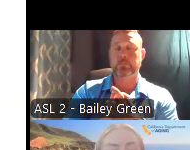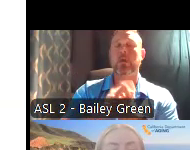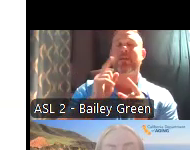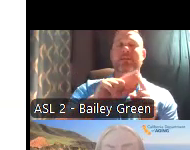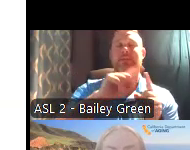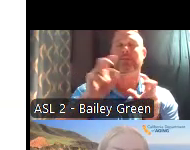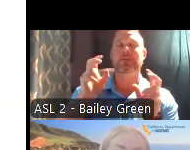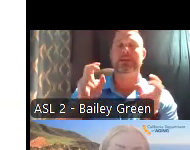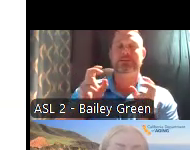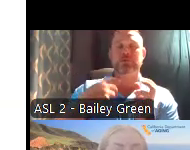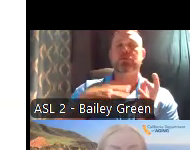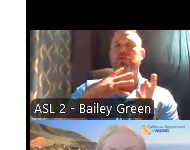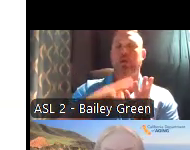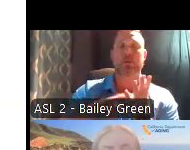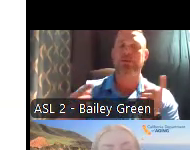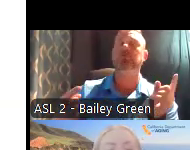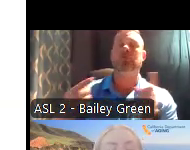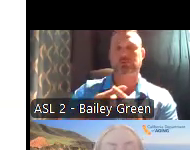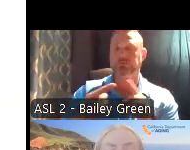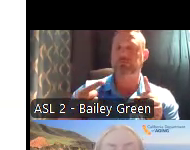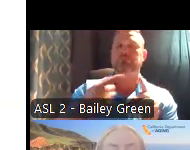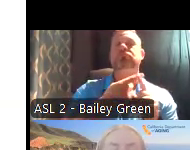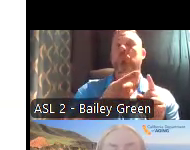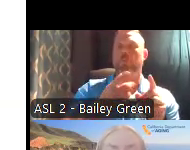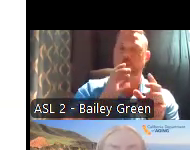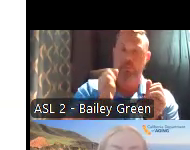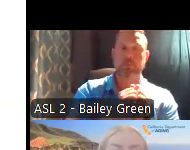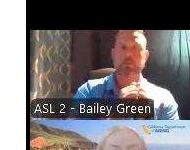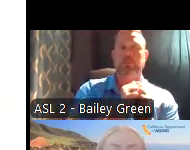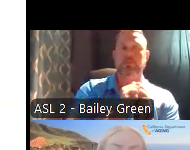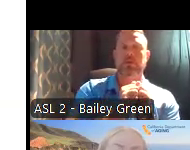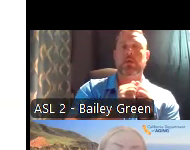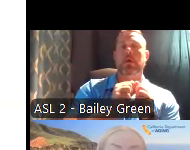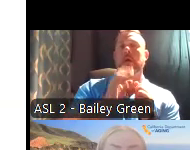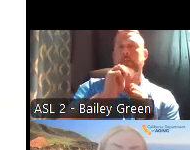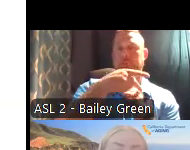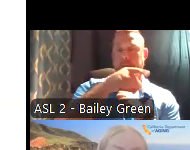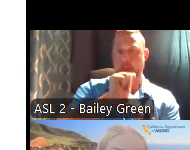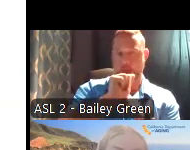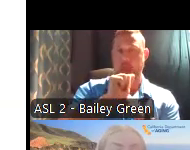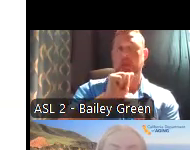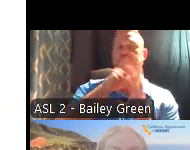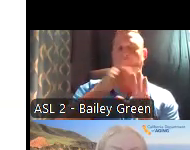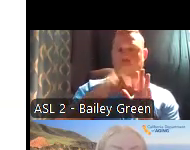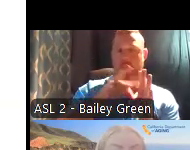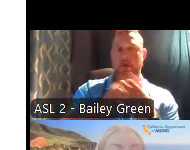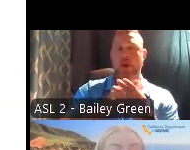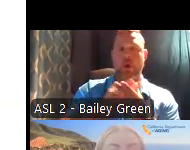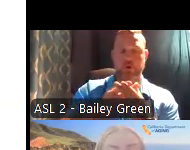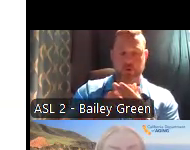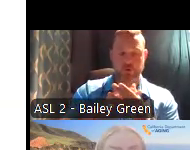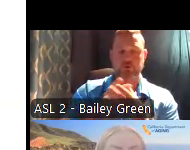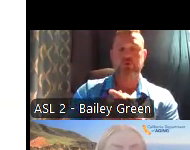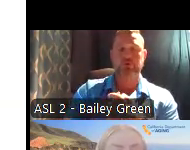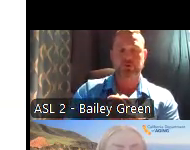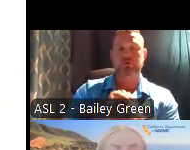talking about are cross-cutting, intersectional with our MPA program partners as well. So